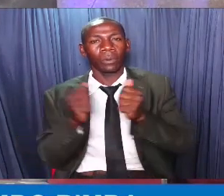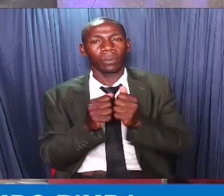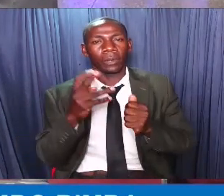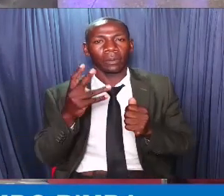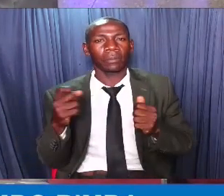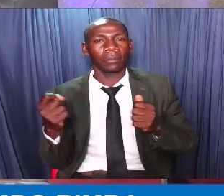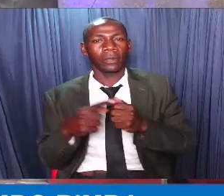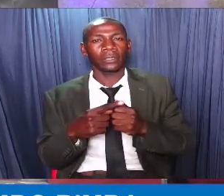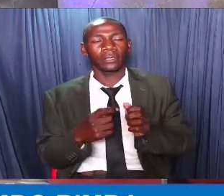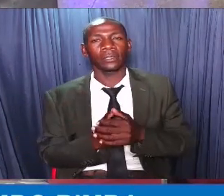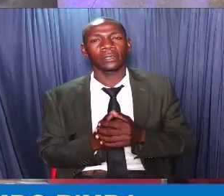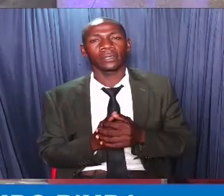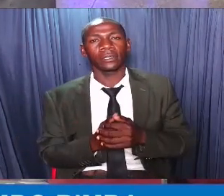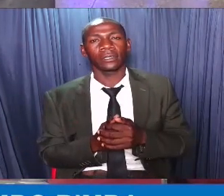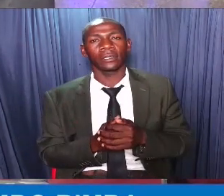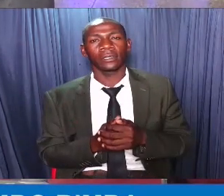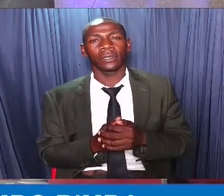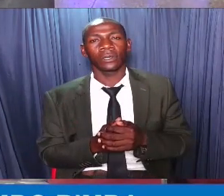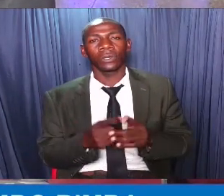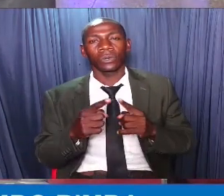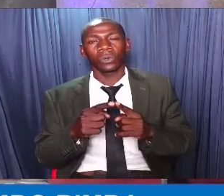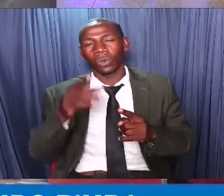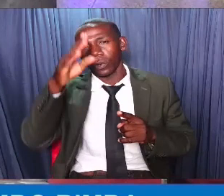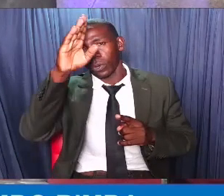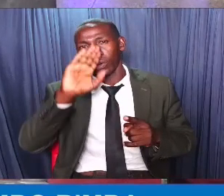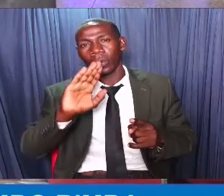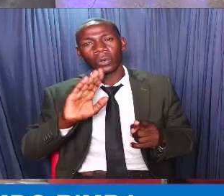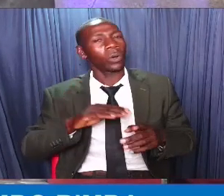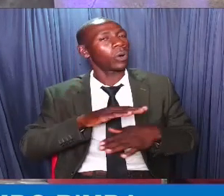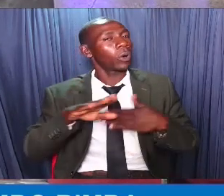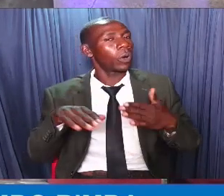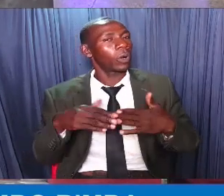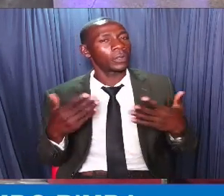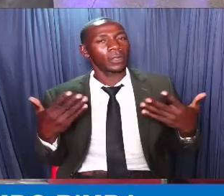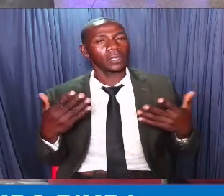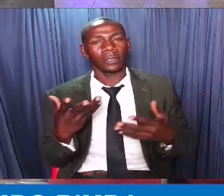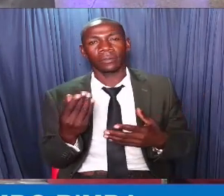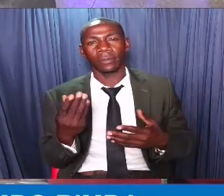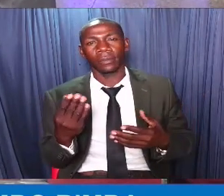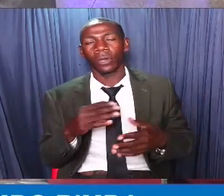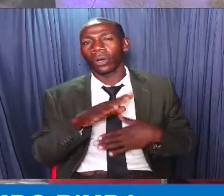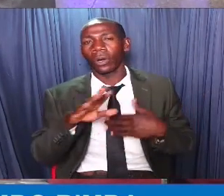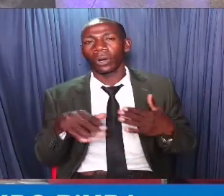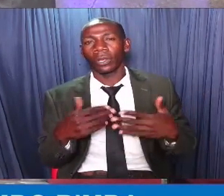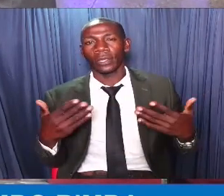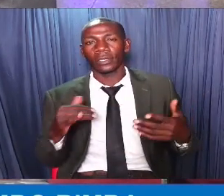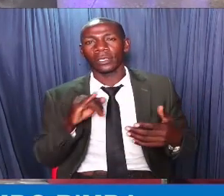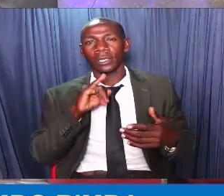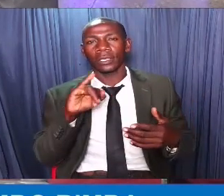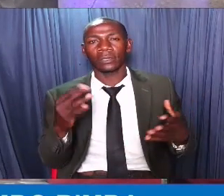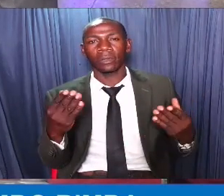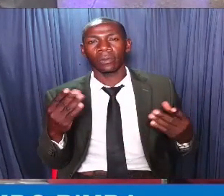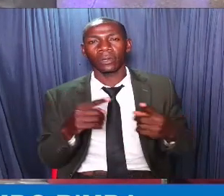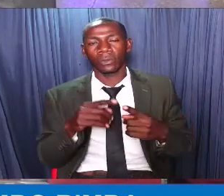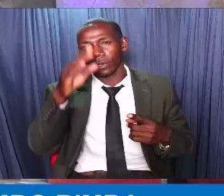5 months. Alafu wasema then you say, kwa Mungu kuna mambo mengine ni magumu. That's some things that impossible to go. Baba huyu